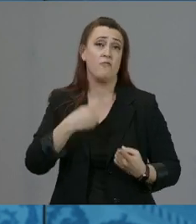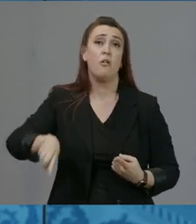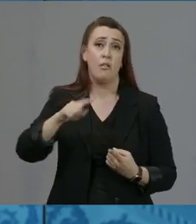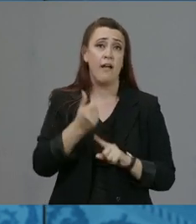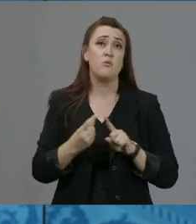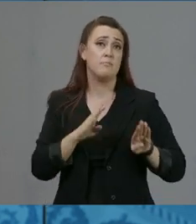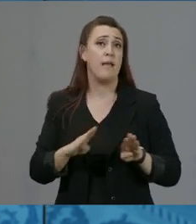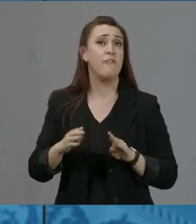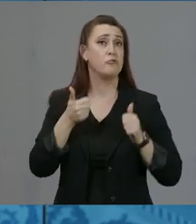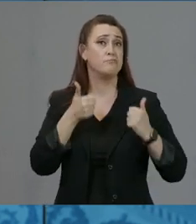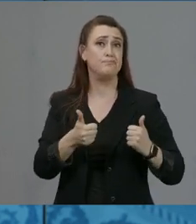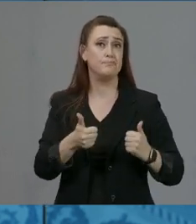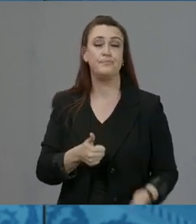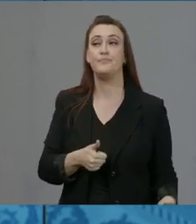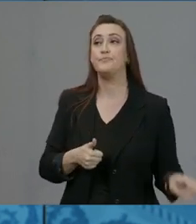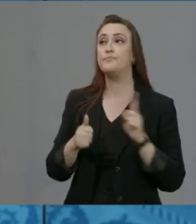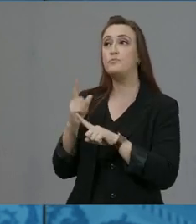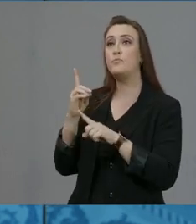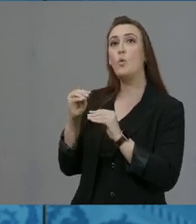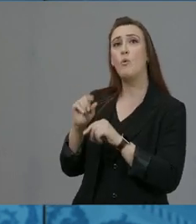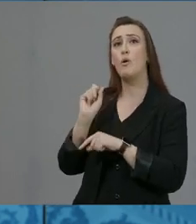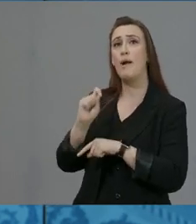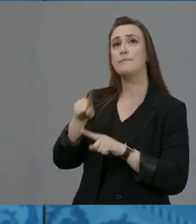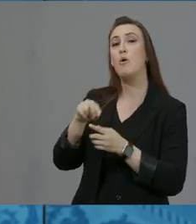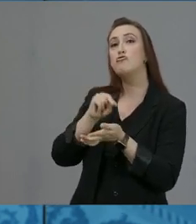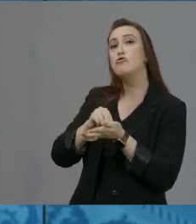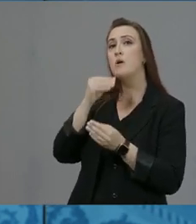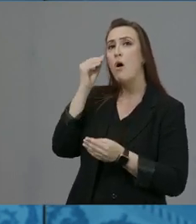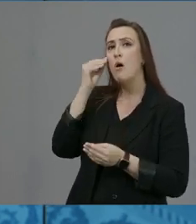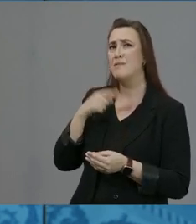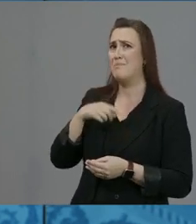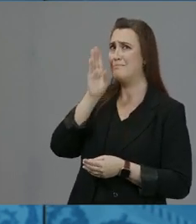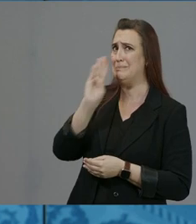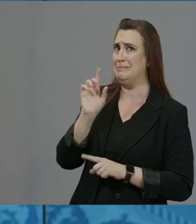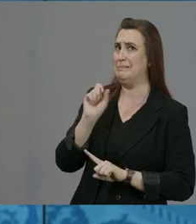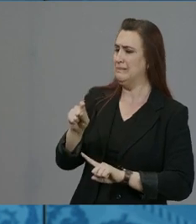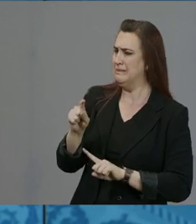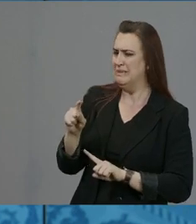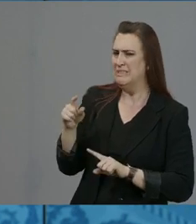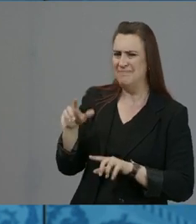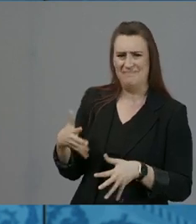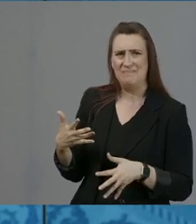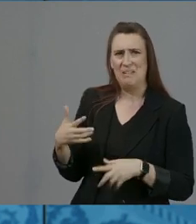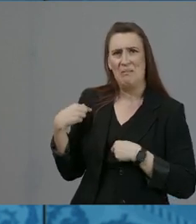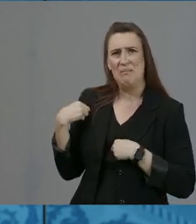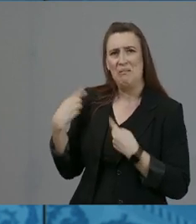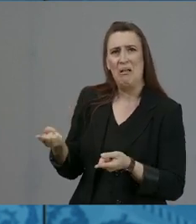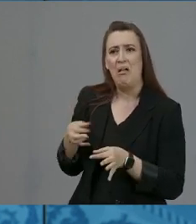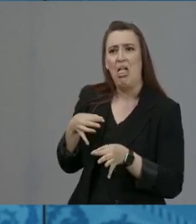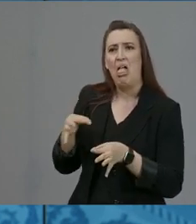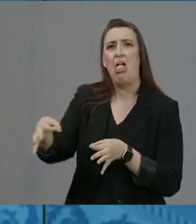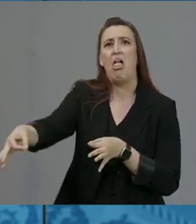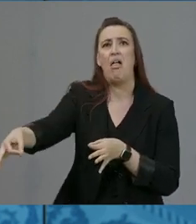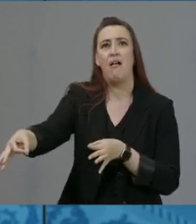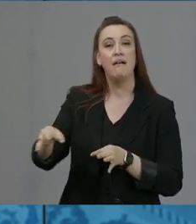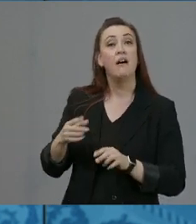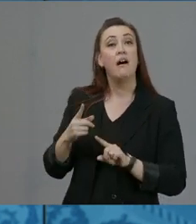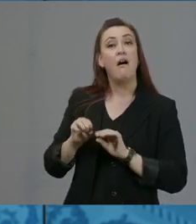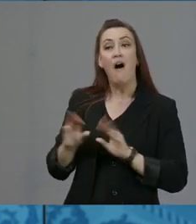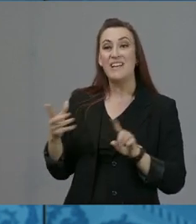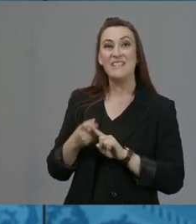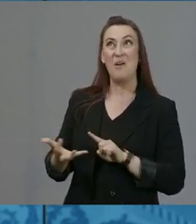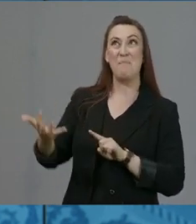about long-term care facilities. Allie Blunt, what took so long? This was obvious from the beginning that those facilities